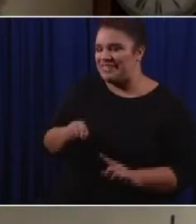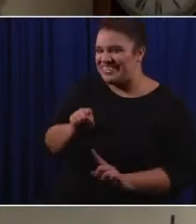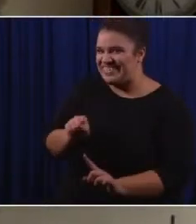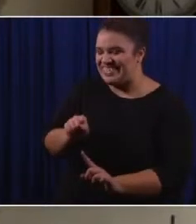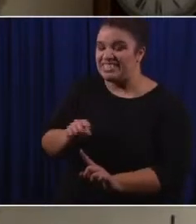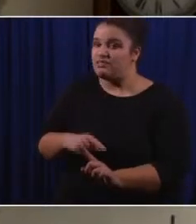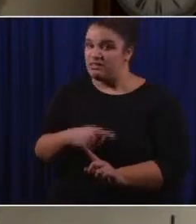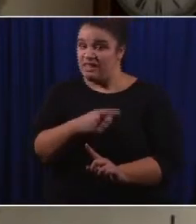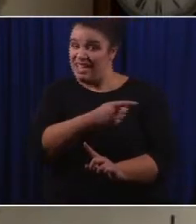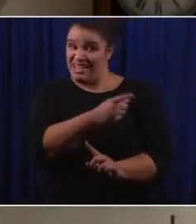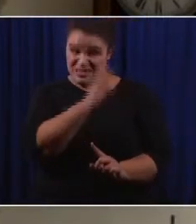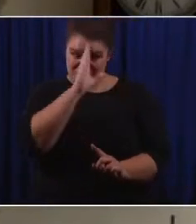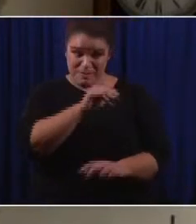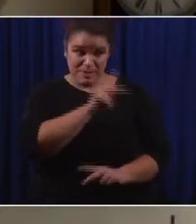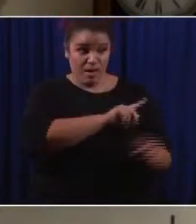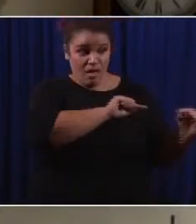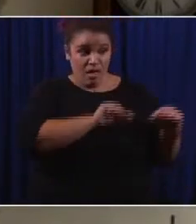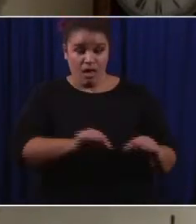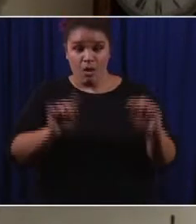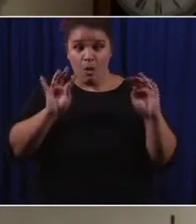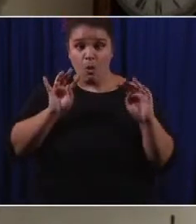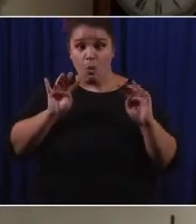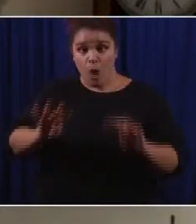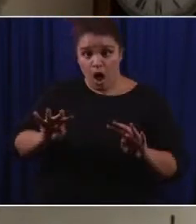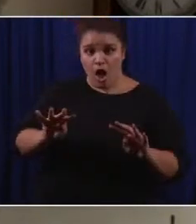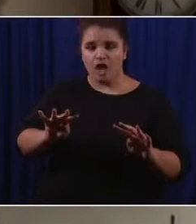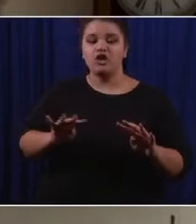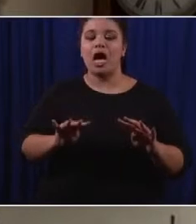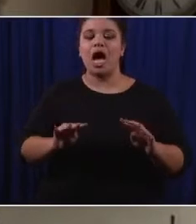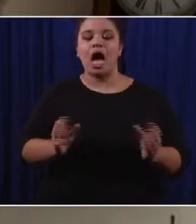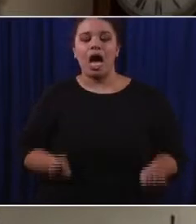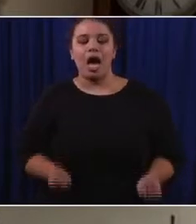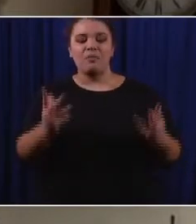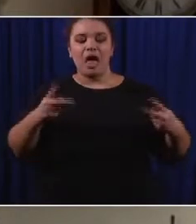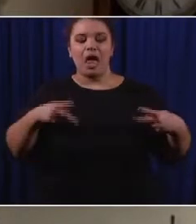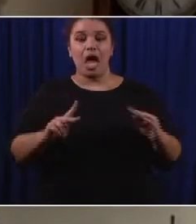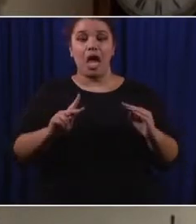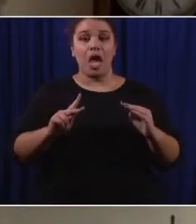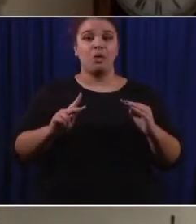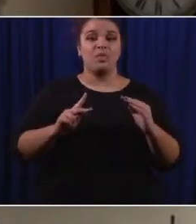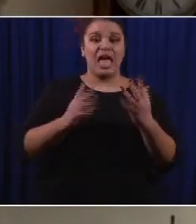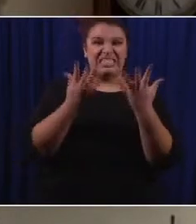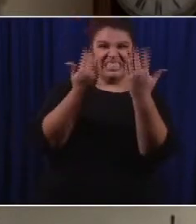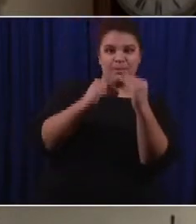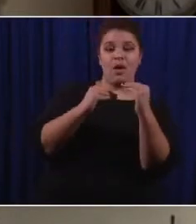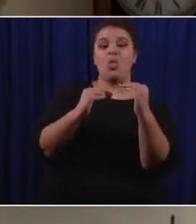allowed, especially as we get deeper in the tournament and they tend to use bigger stadiums?